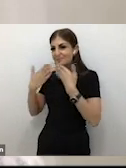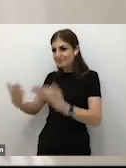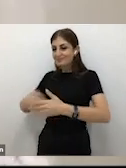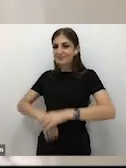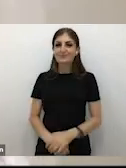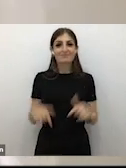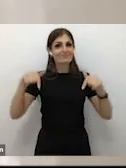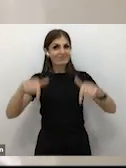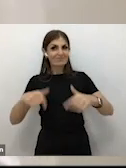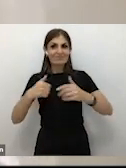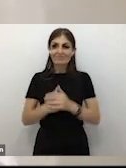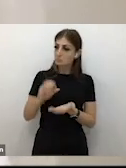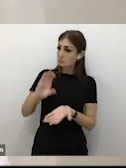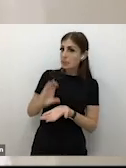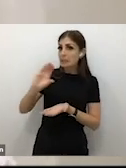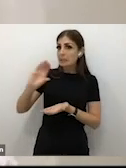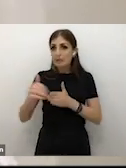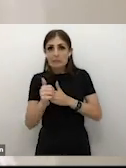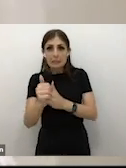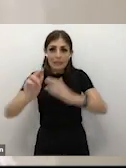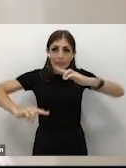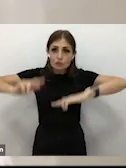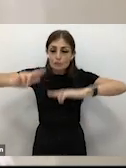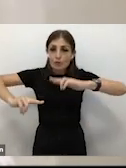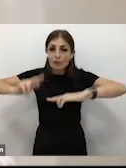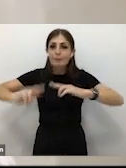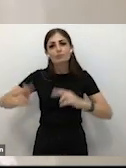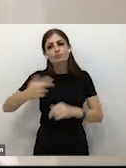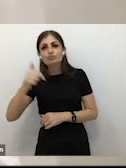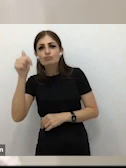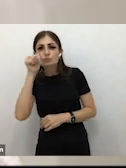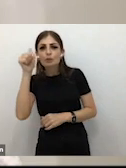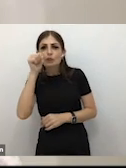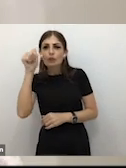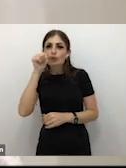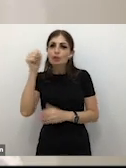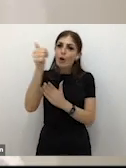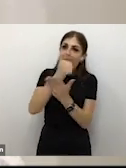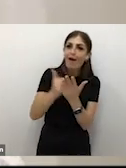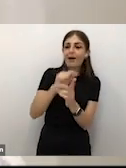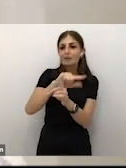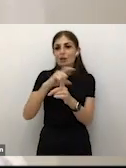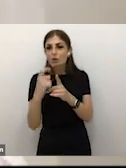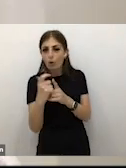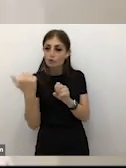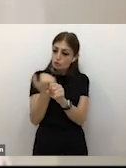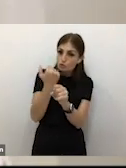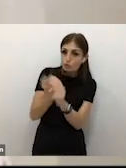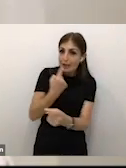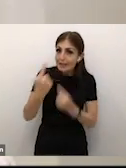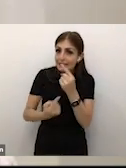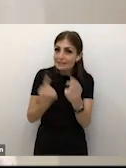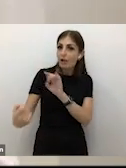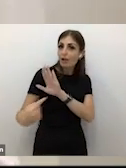Creative Australia invests in leadership development as we know the power of arts and culture to create and tell